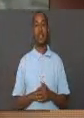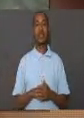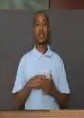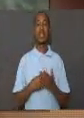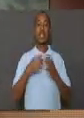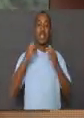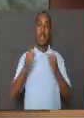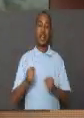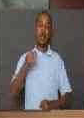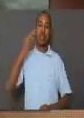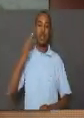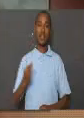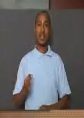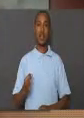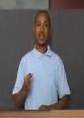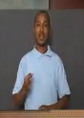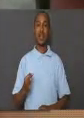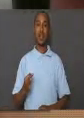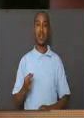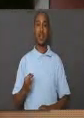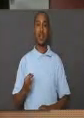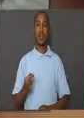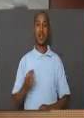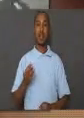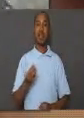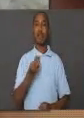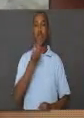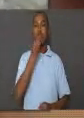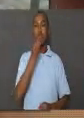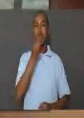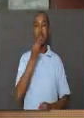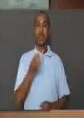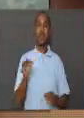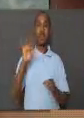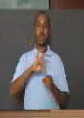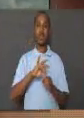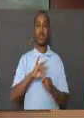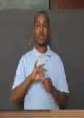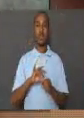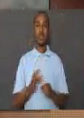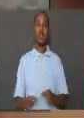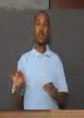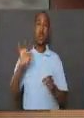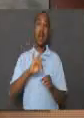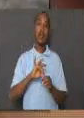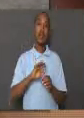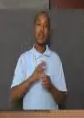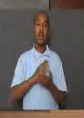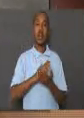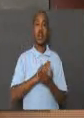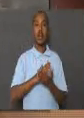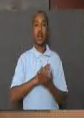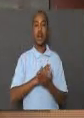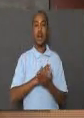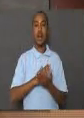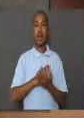This can specifically be an issue with food crops. When the plants are removed during